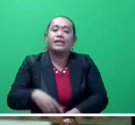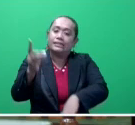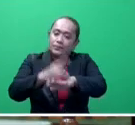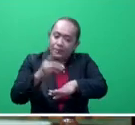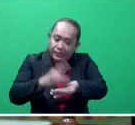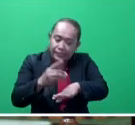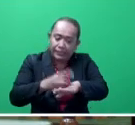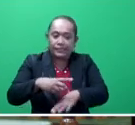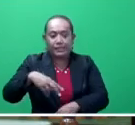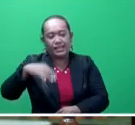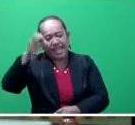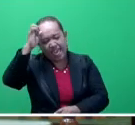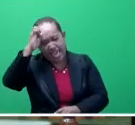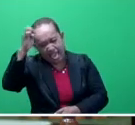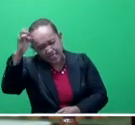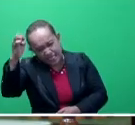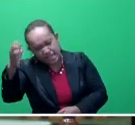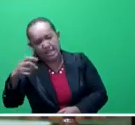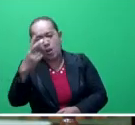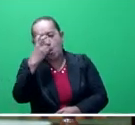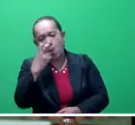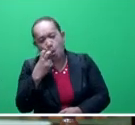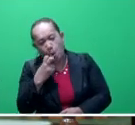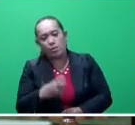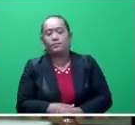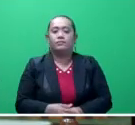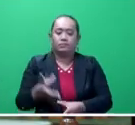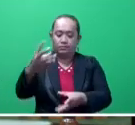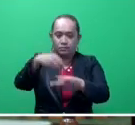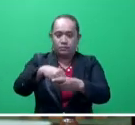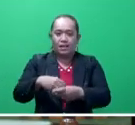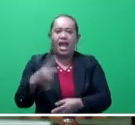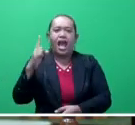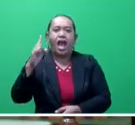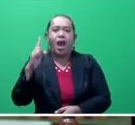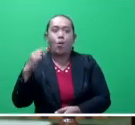assist more than 130,000 vulnerable Fijians.